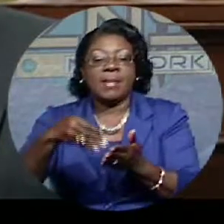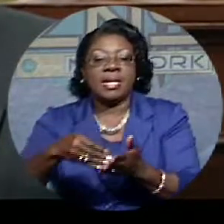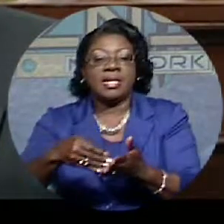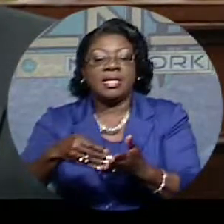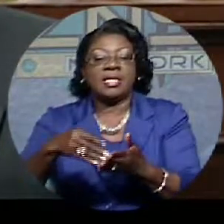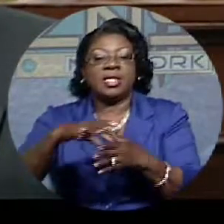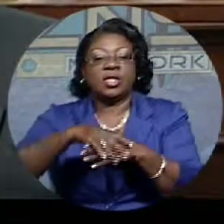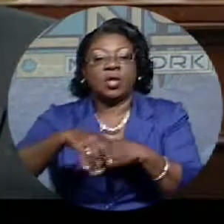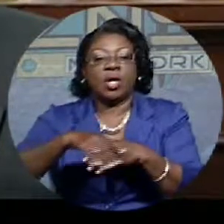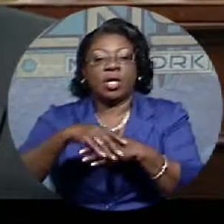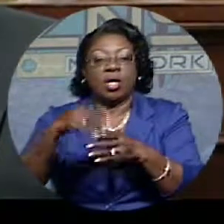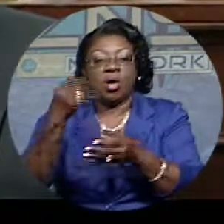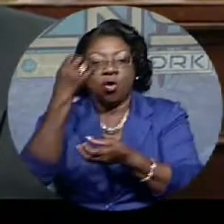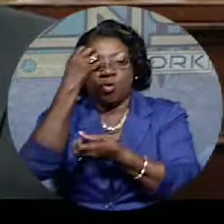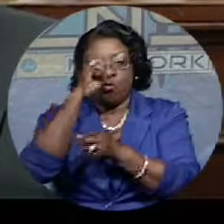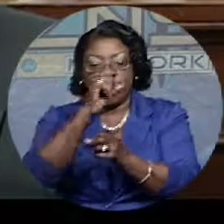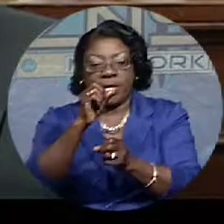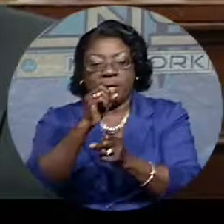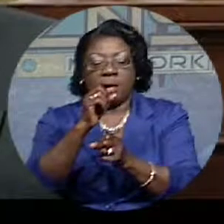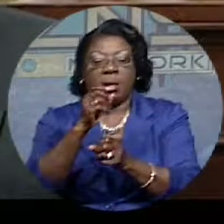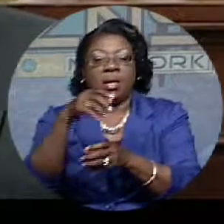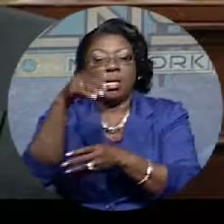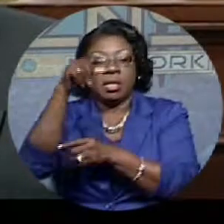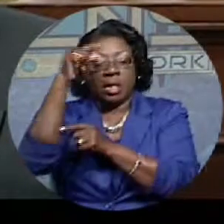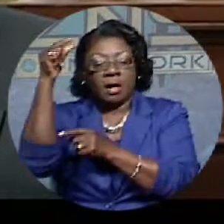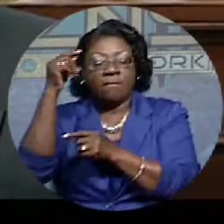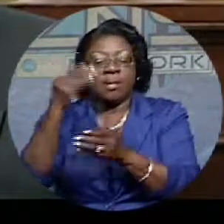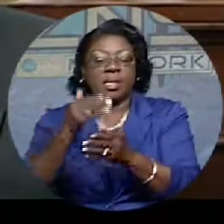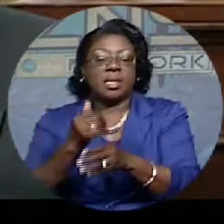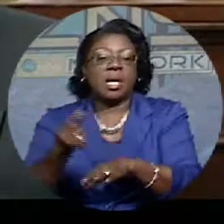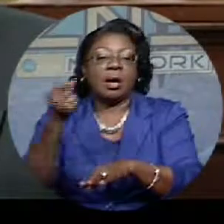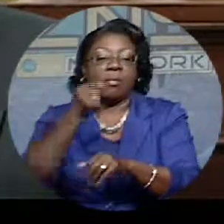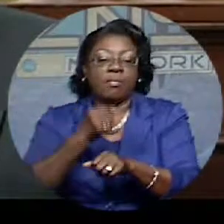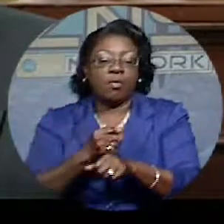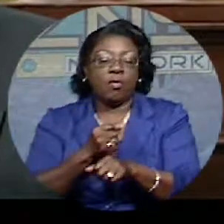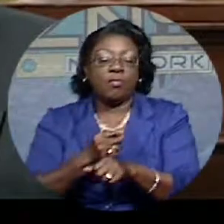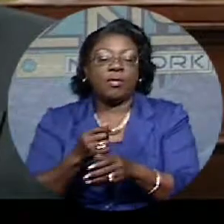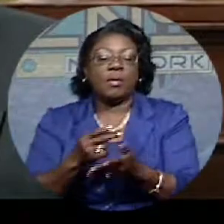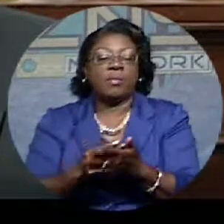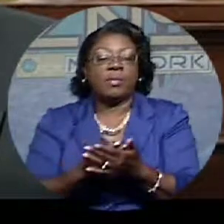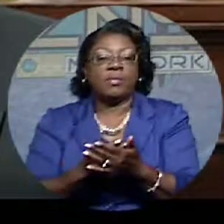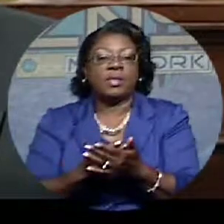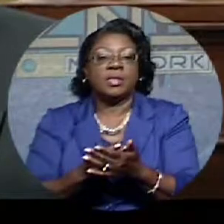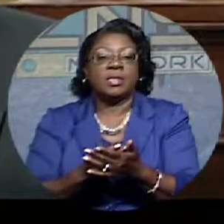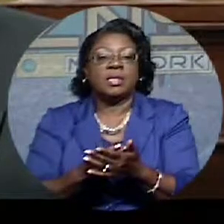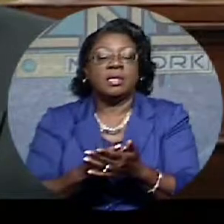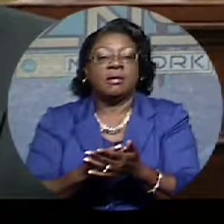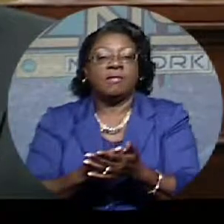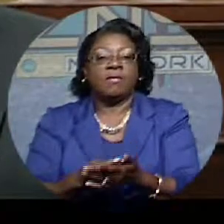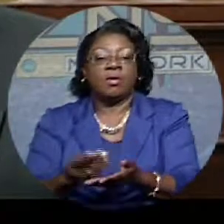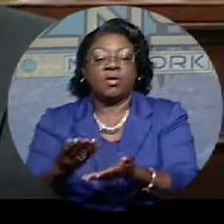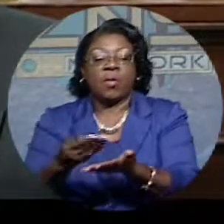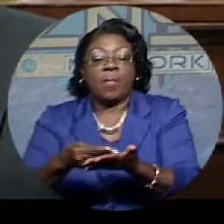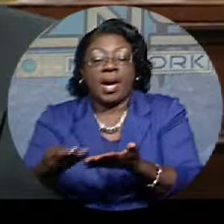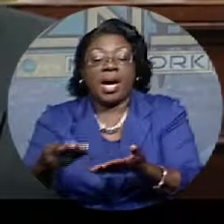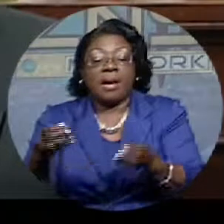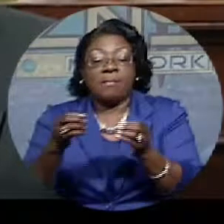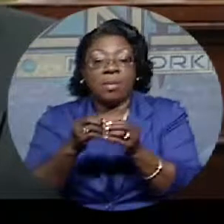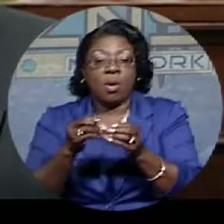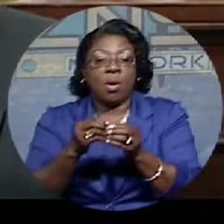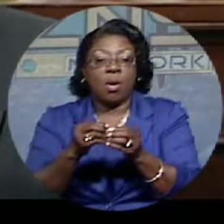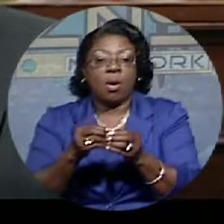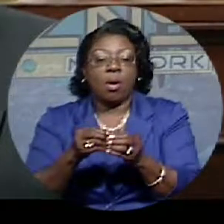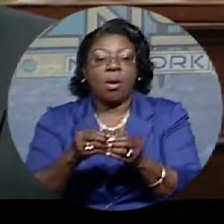services. Just yesterday, the government approved the purchase of screening and explosives detection equipment for several